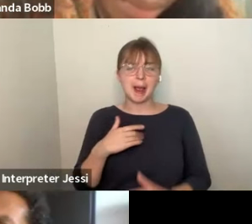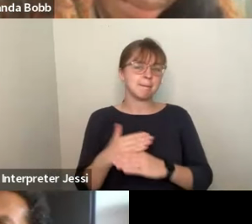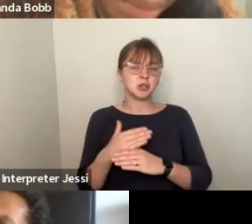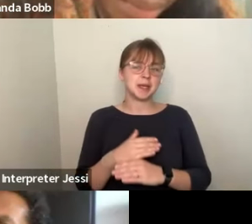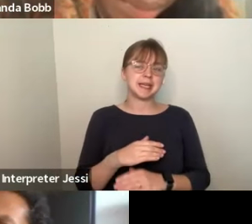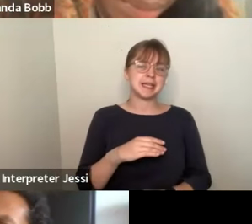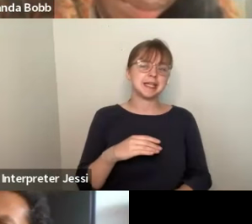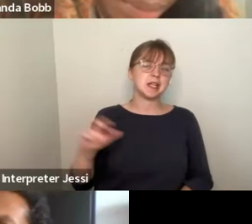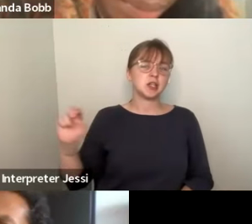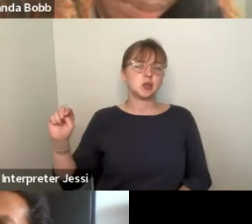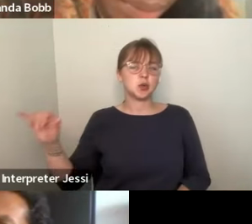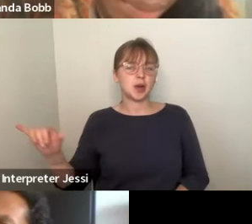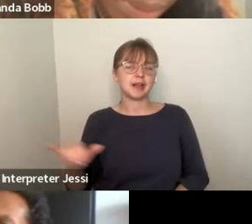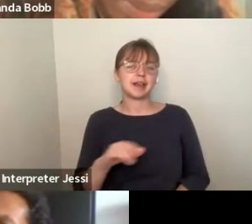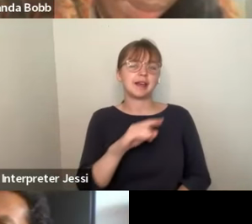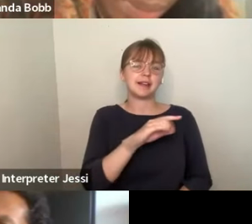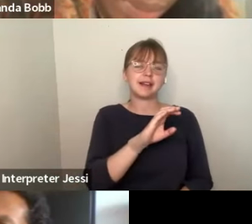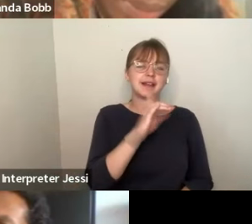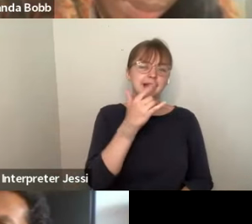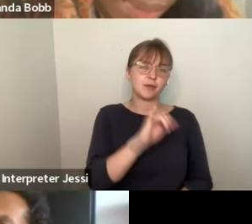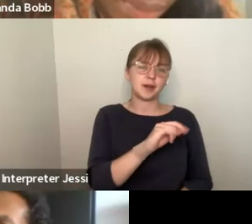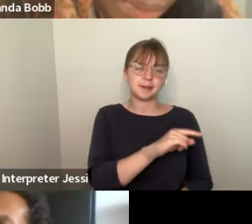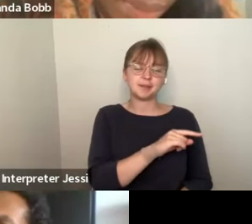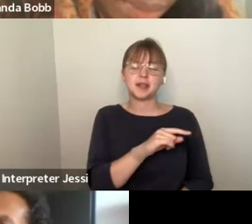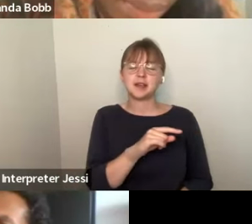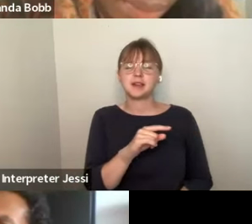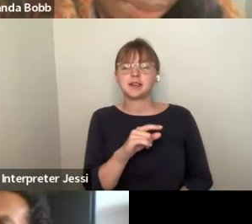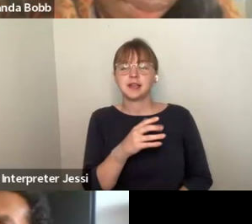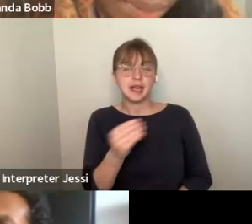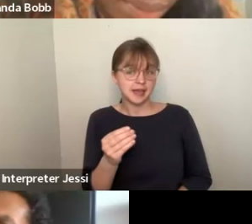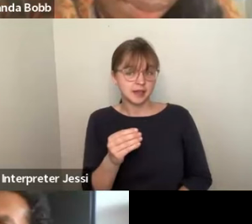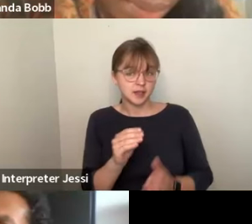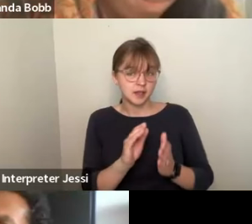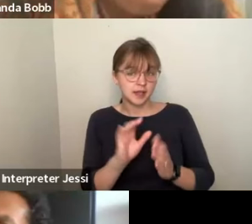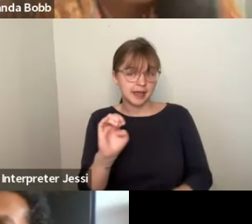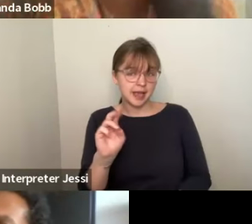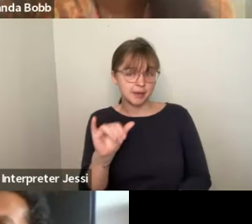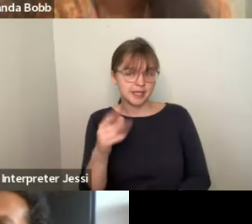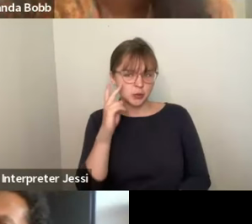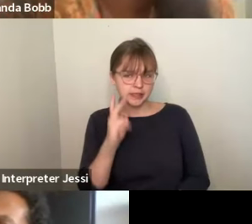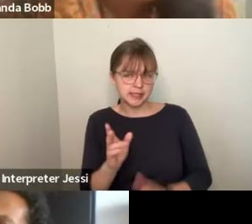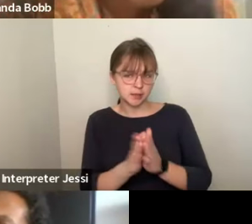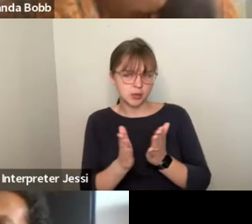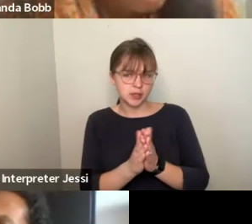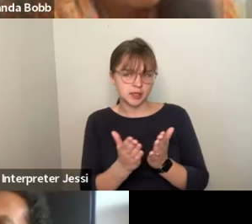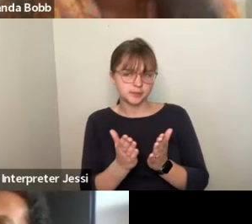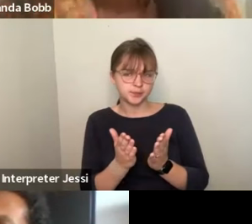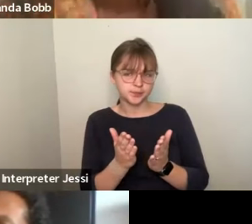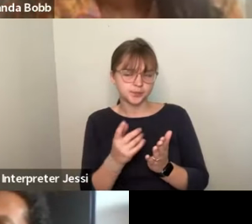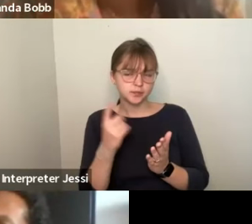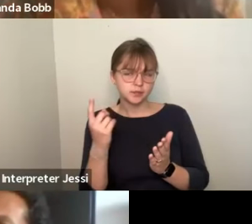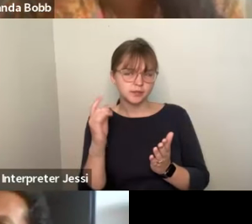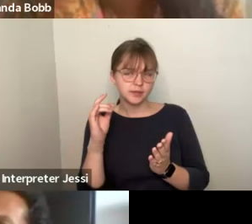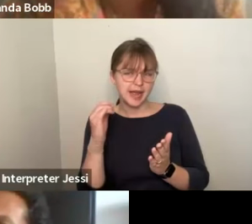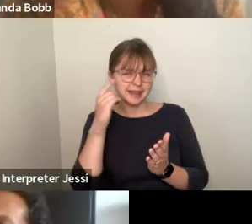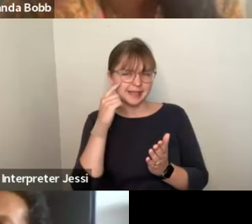California. And yes, the book, there's a chapter in the book, Ebony, I think it's the last one or the second to the last one,